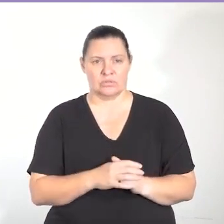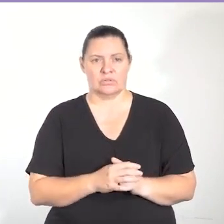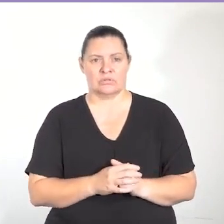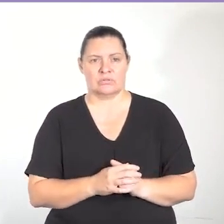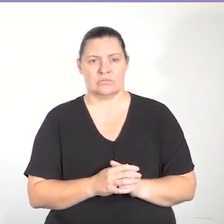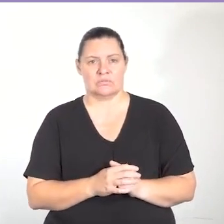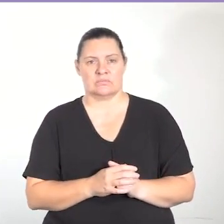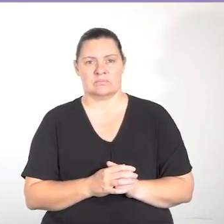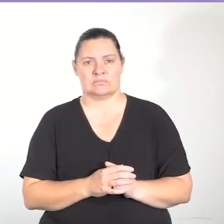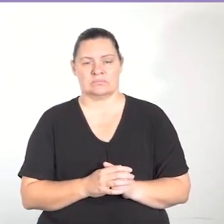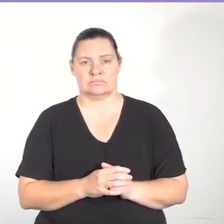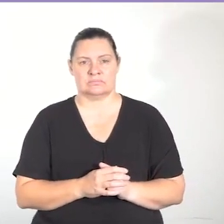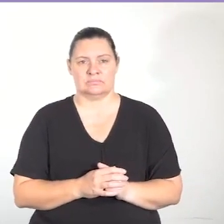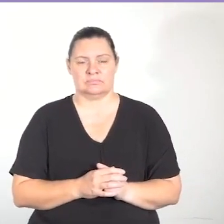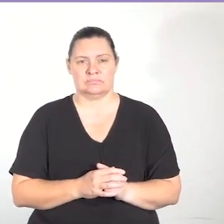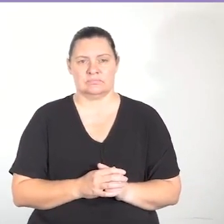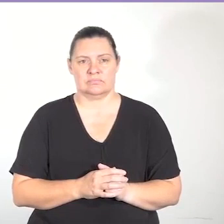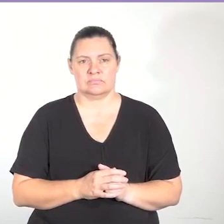times 2